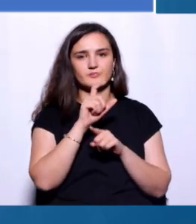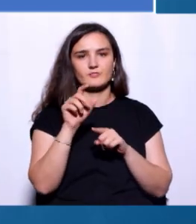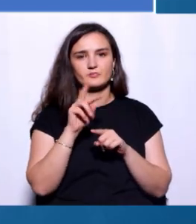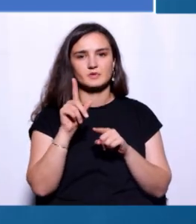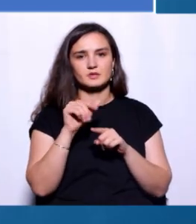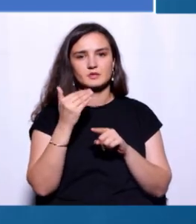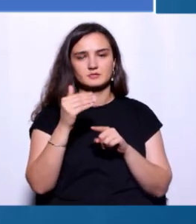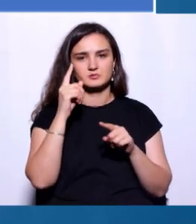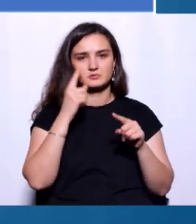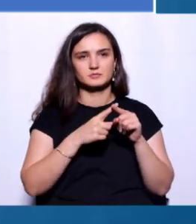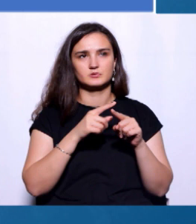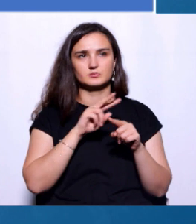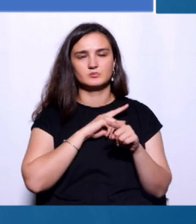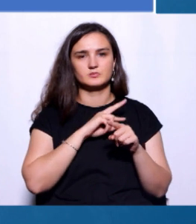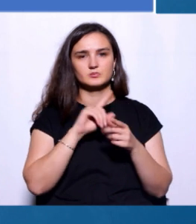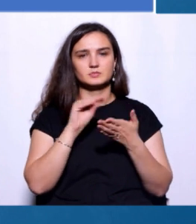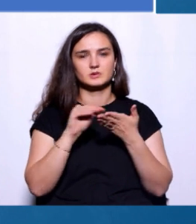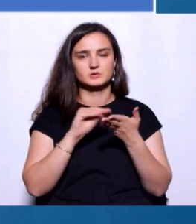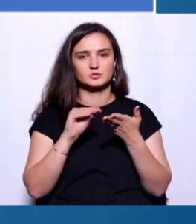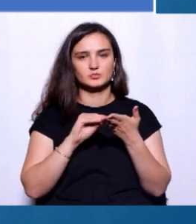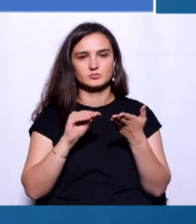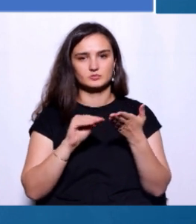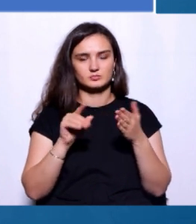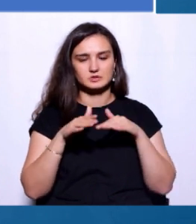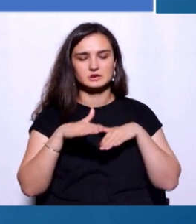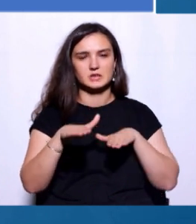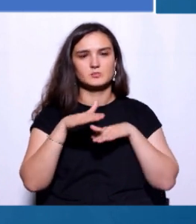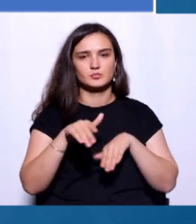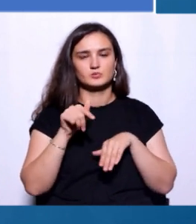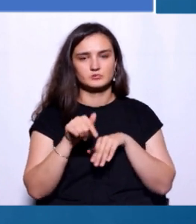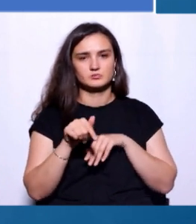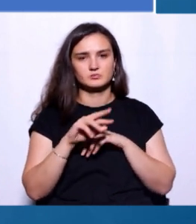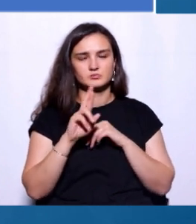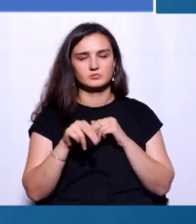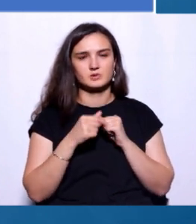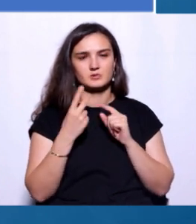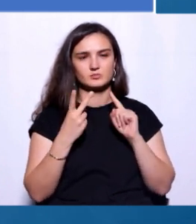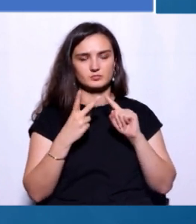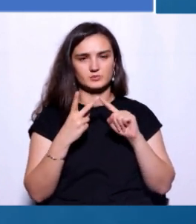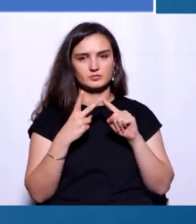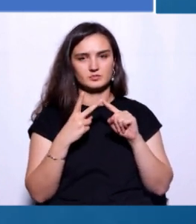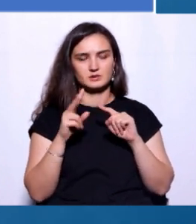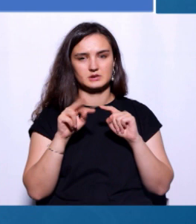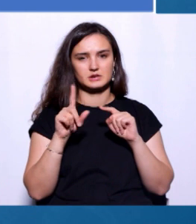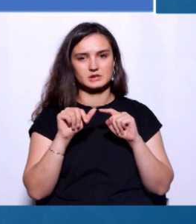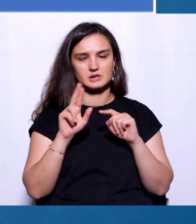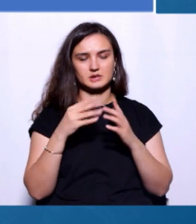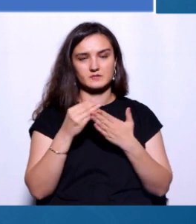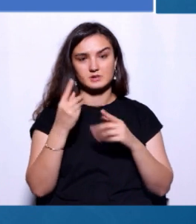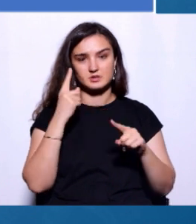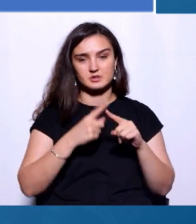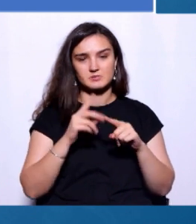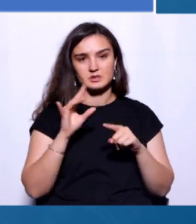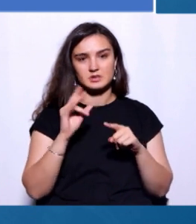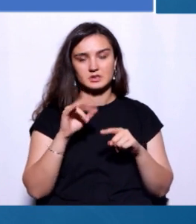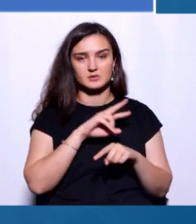Lisa's brother likes to ride on a skateboard. And two, Lisa and her brother